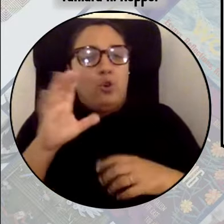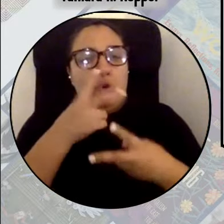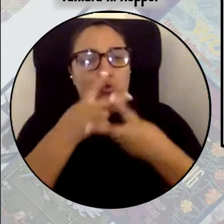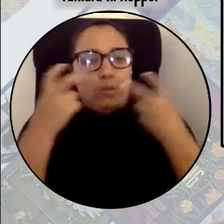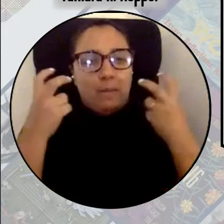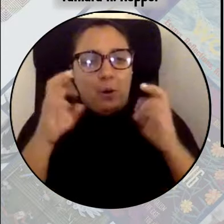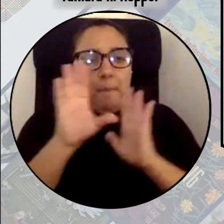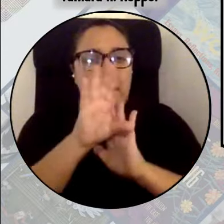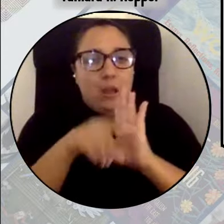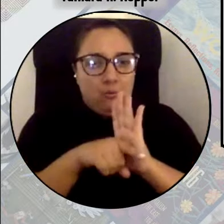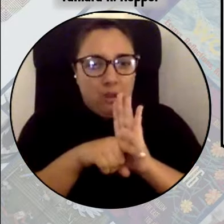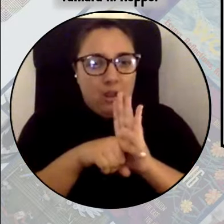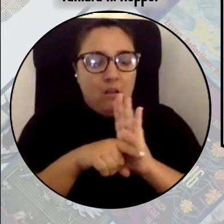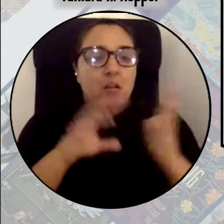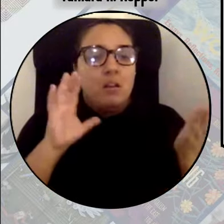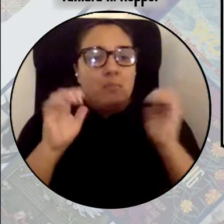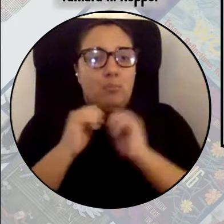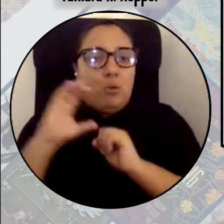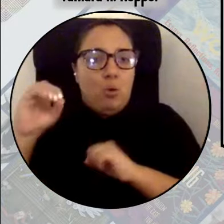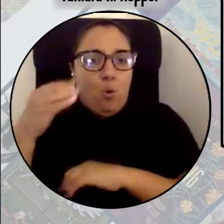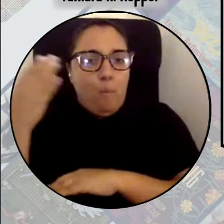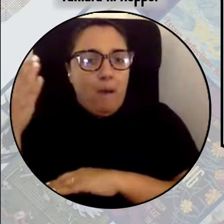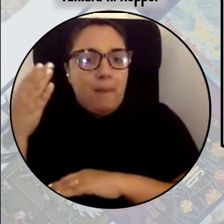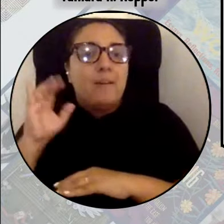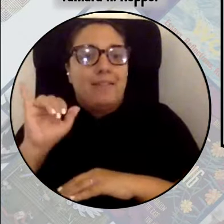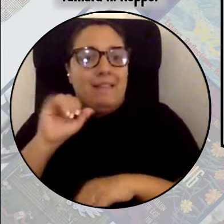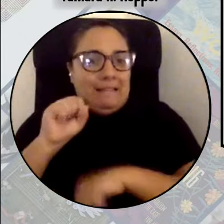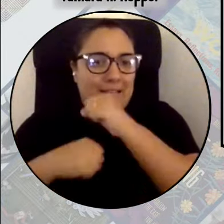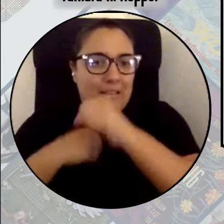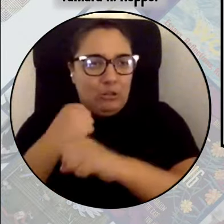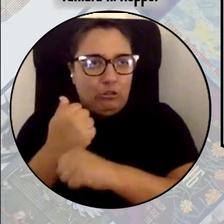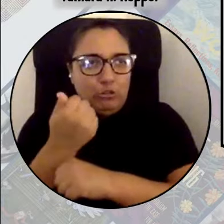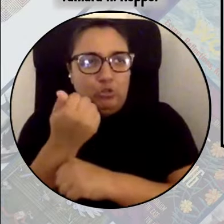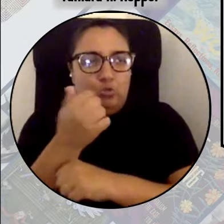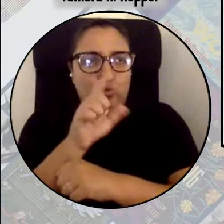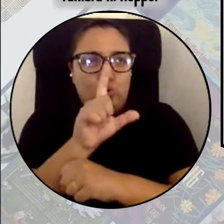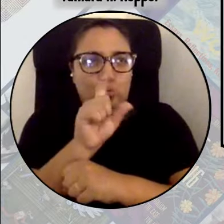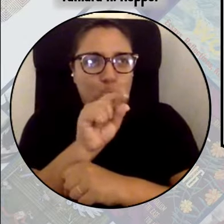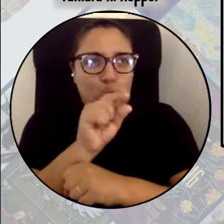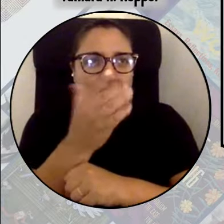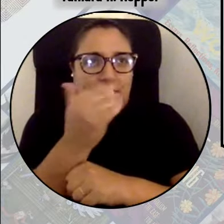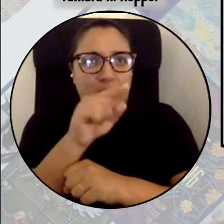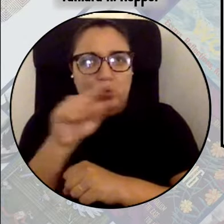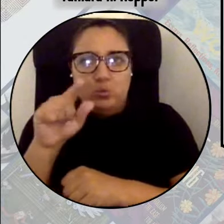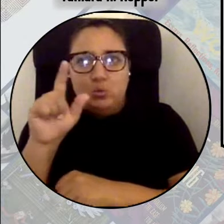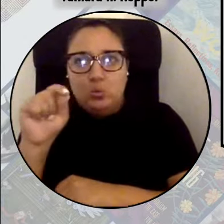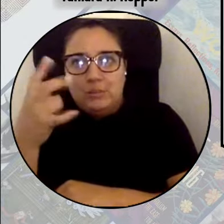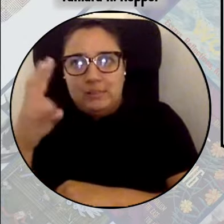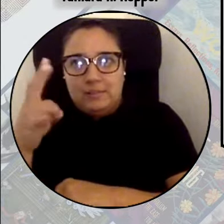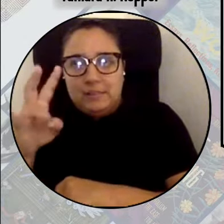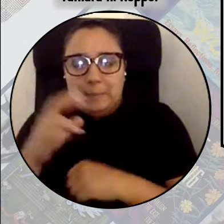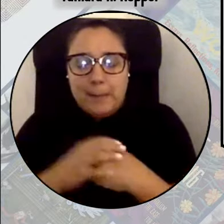his alternative for those 2 years between 2015 and 2017. President